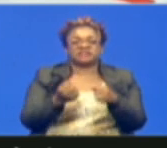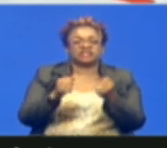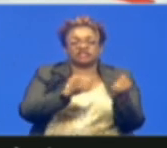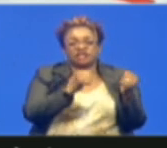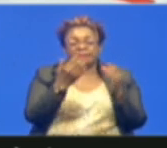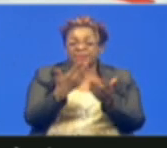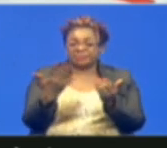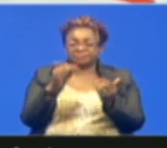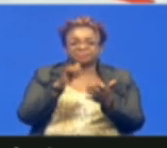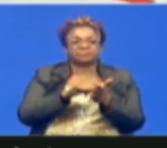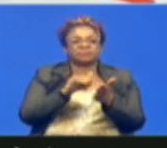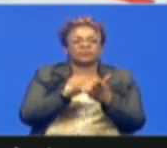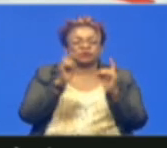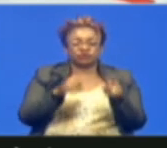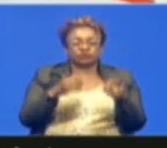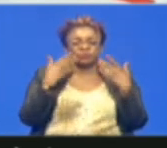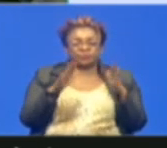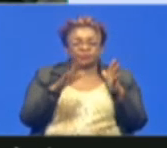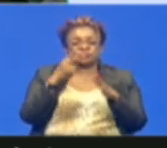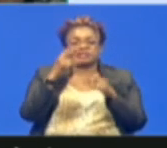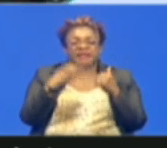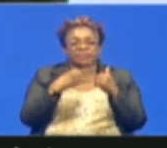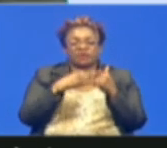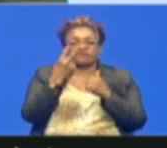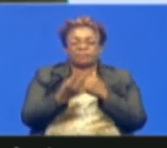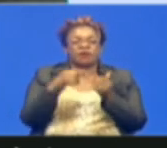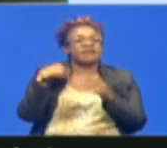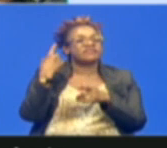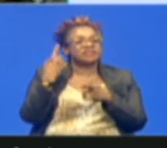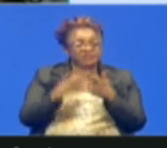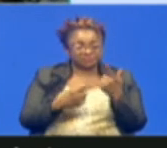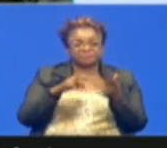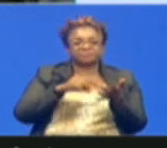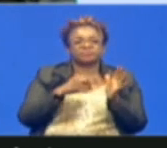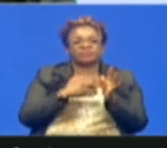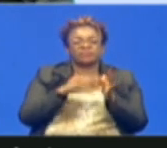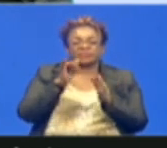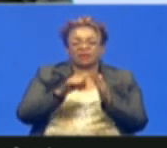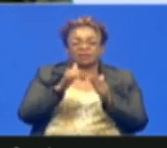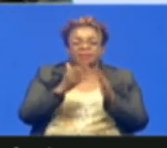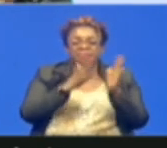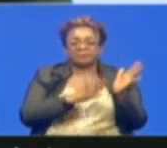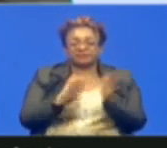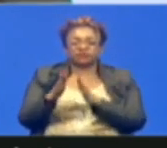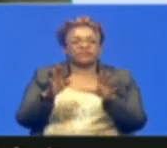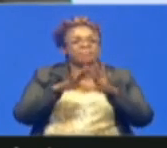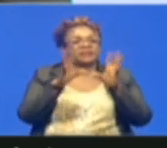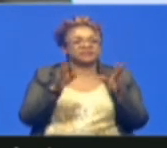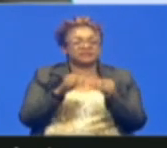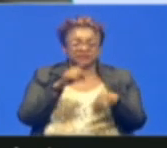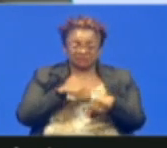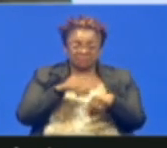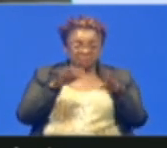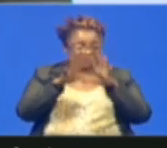Now, that should take place by the 28th of February each year, and that lays the ground for the fifth step in the preparation of the budget, and that is, once the budget